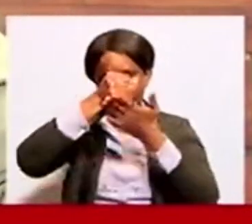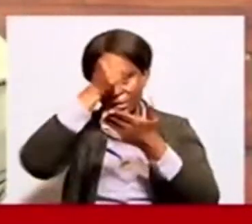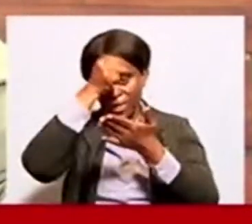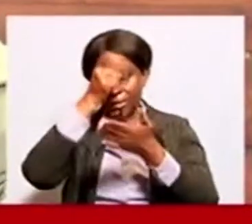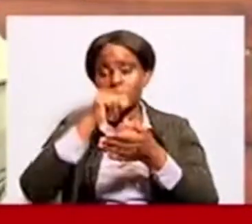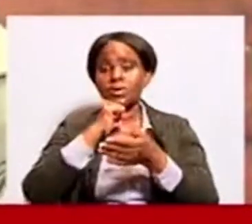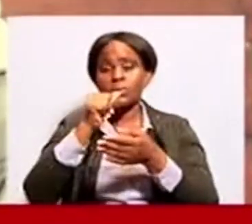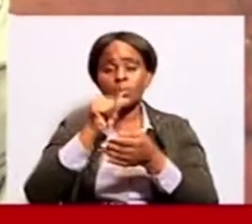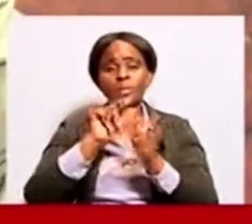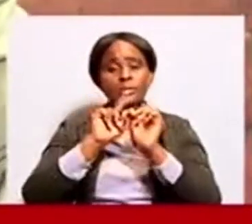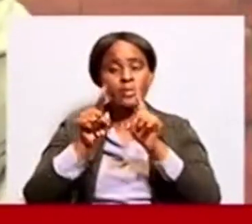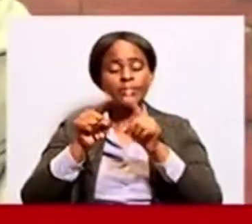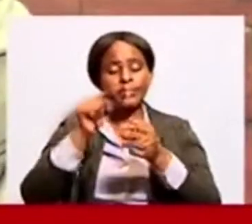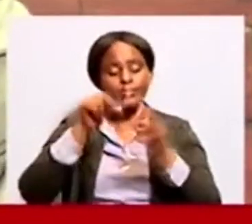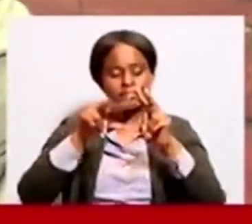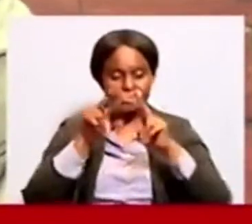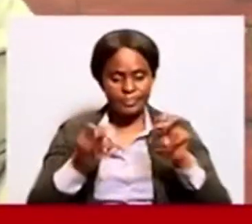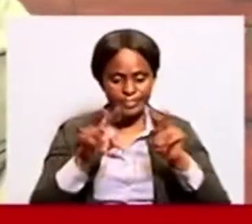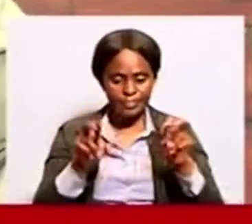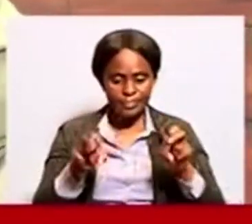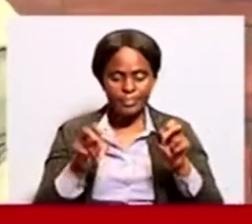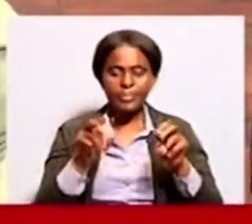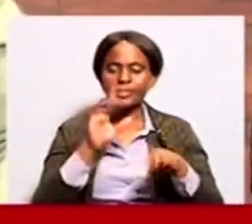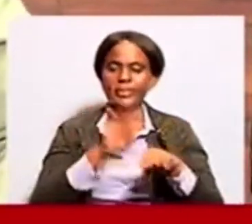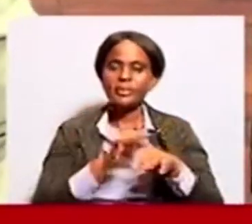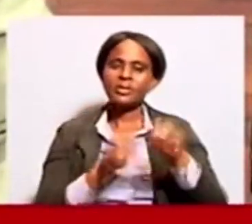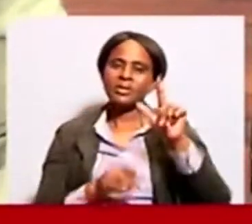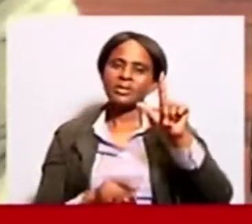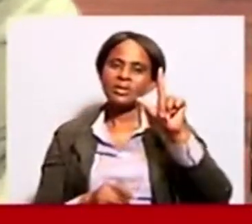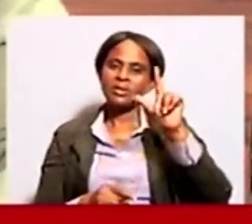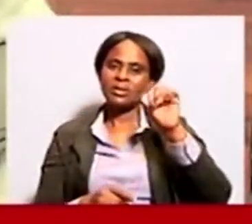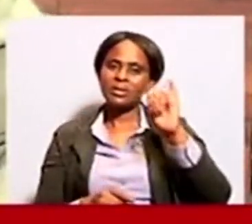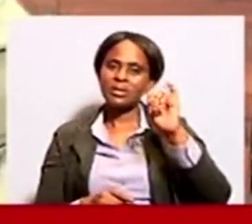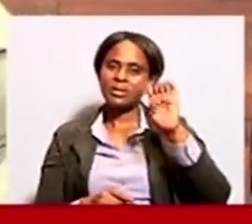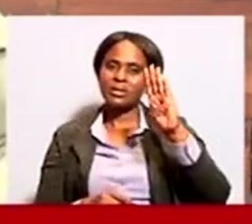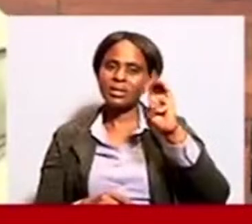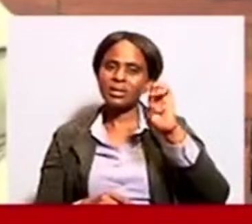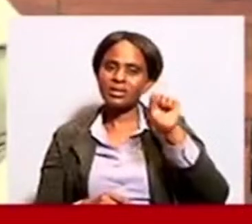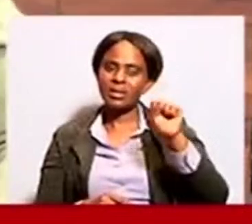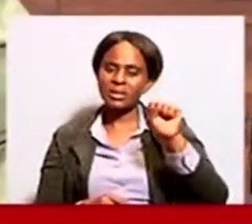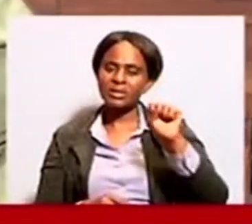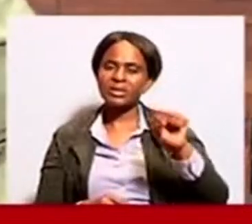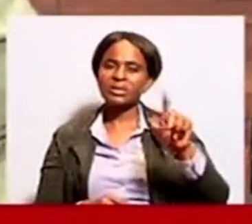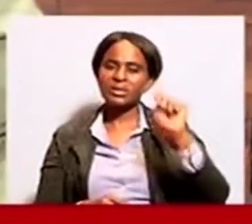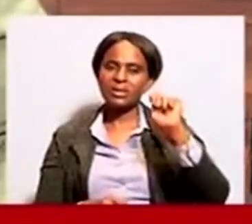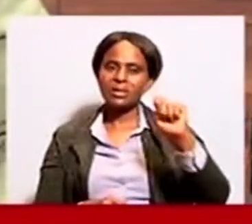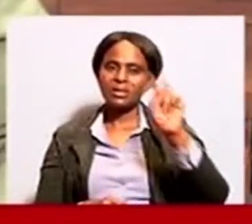not physically verified at Labes. TC,